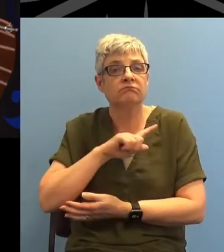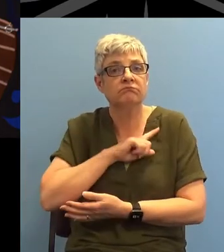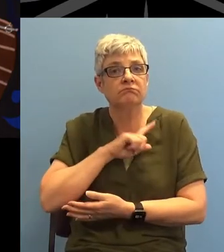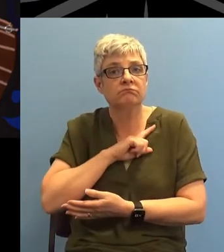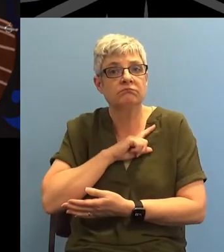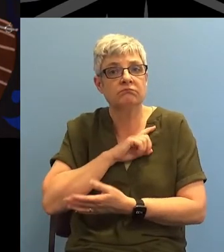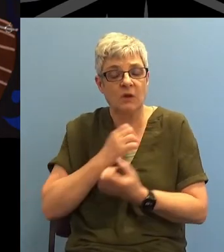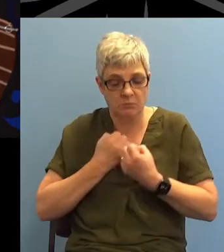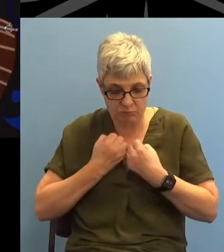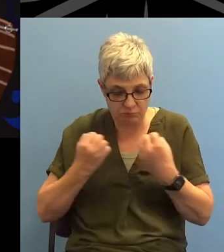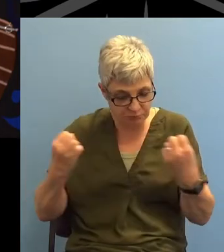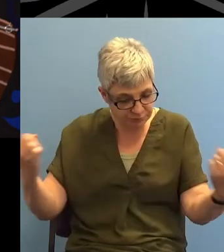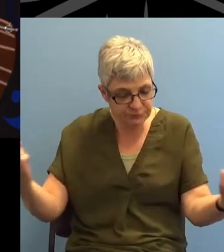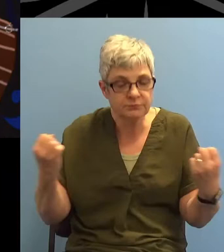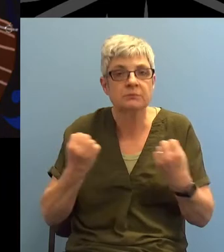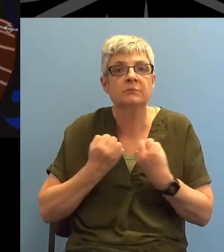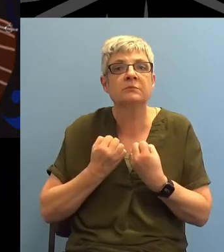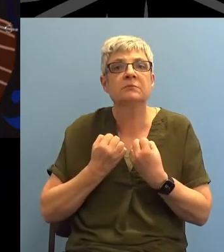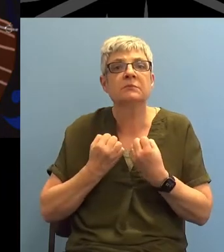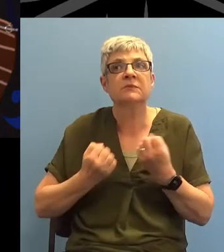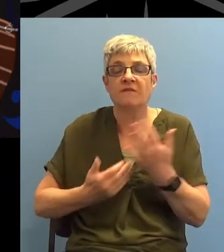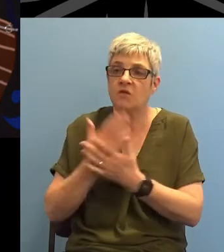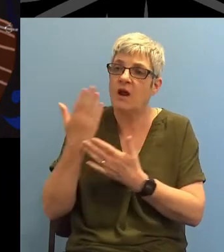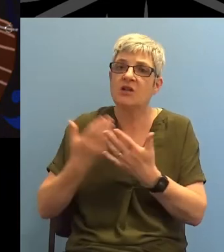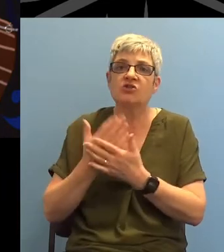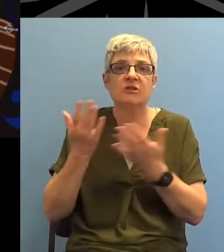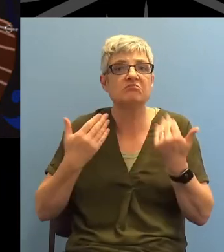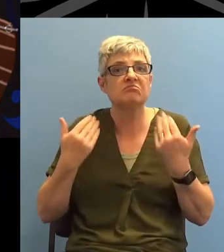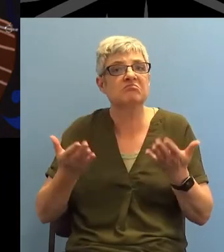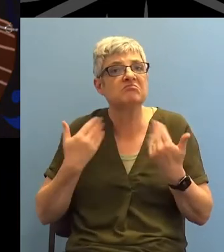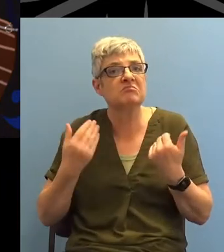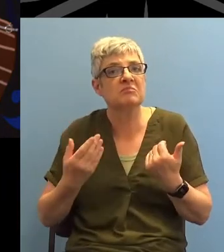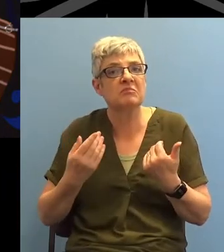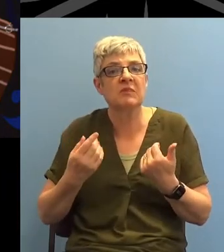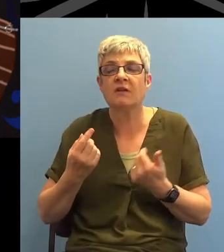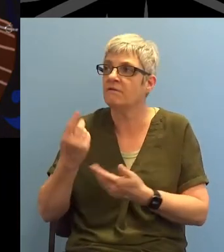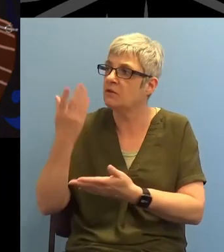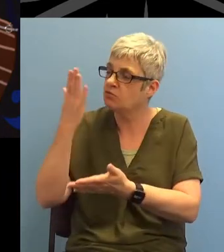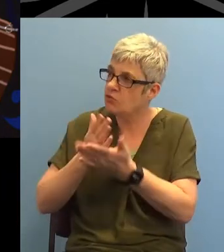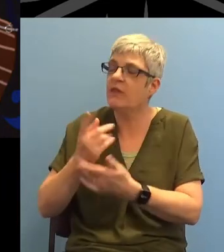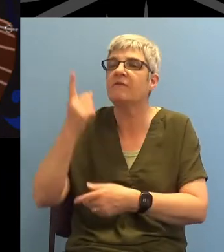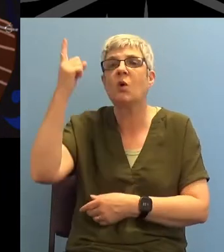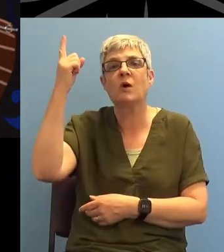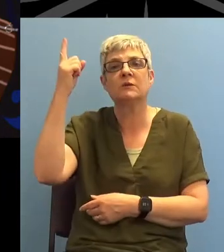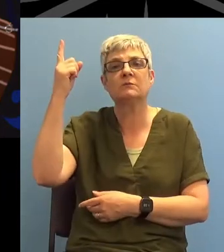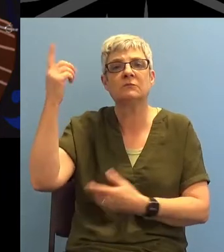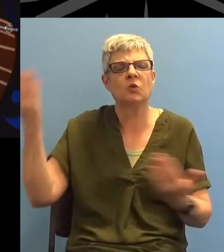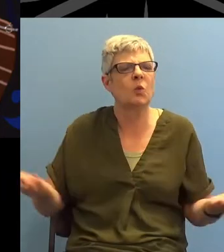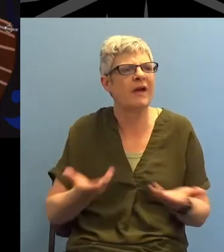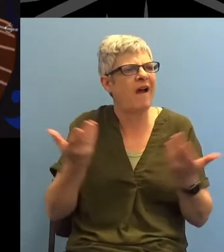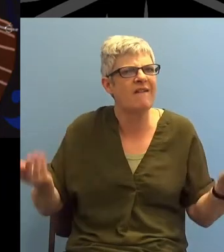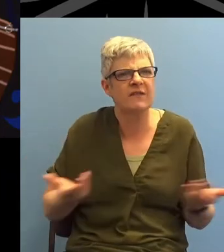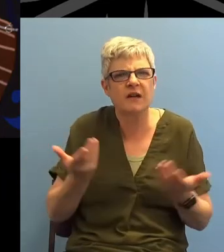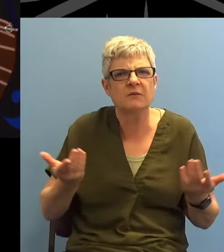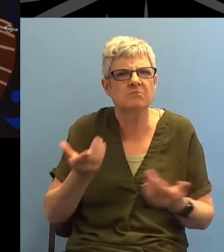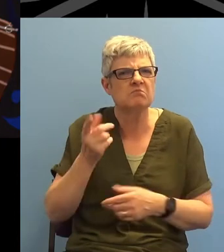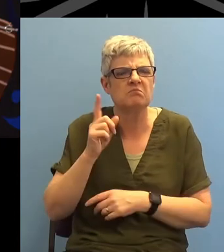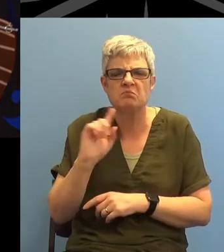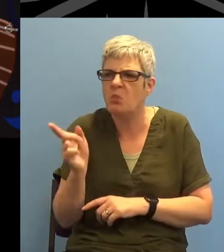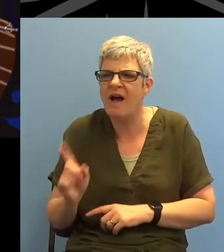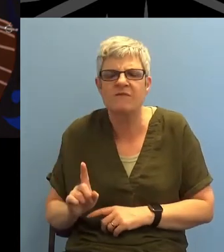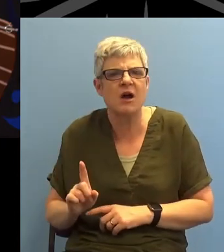open ourselves up afresh to the truth of God. So wherever we are, and whatever